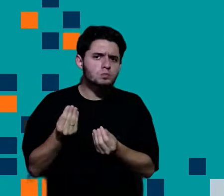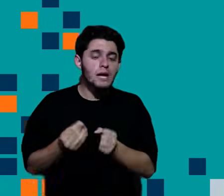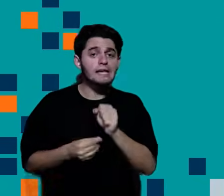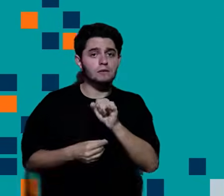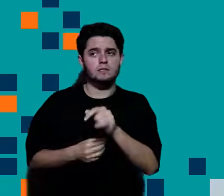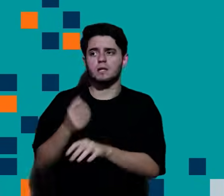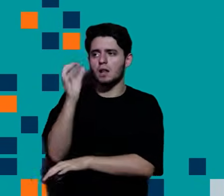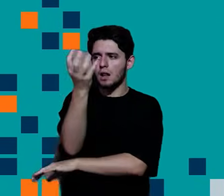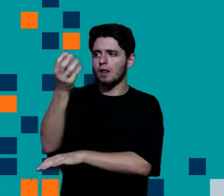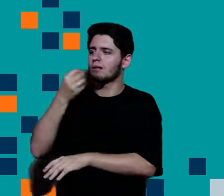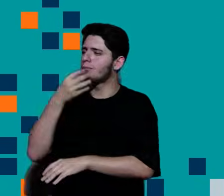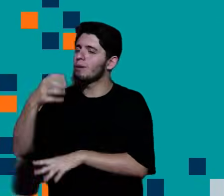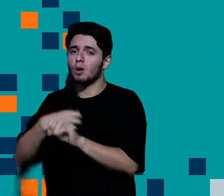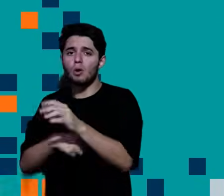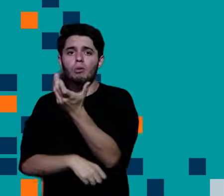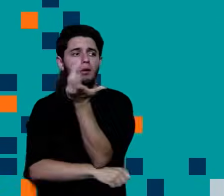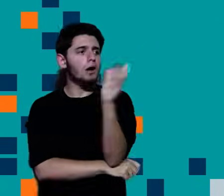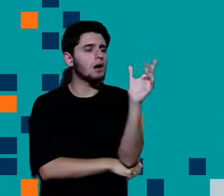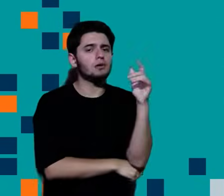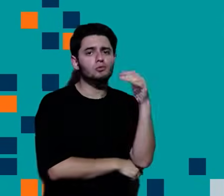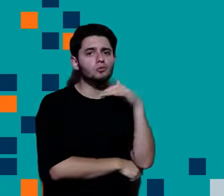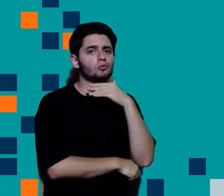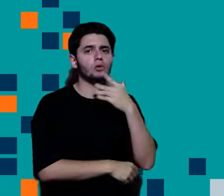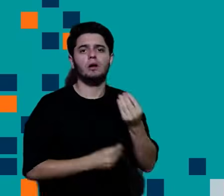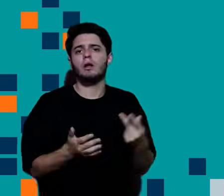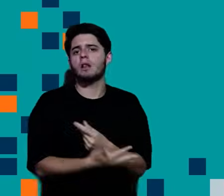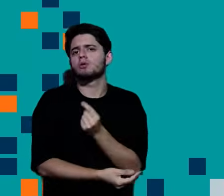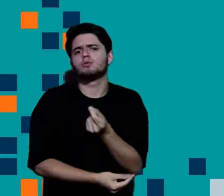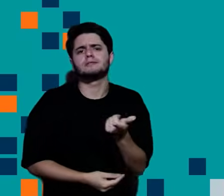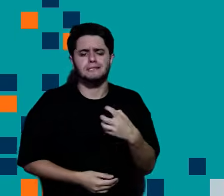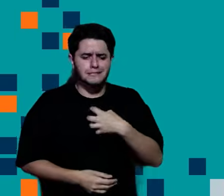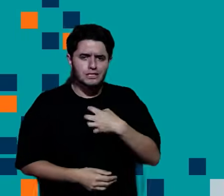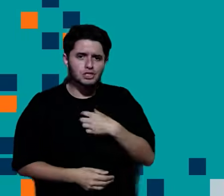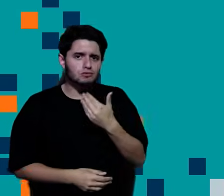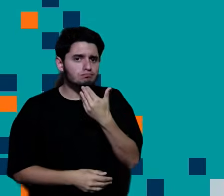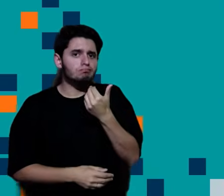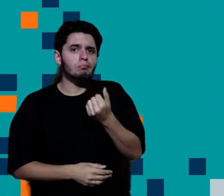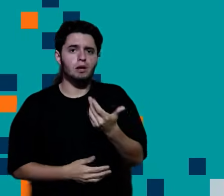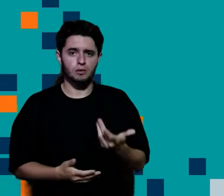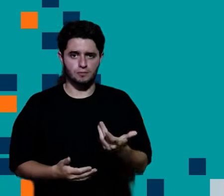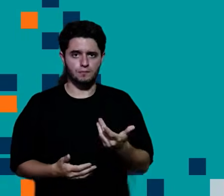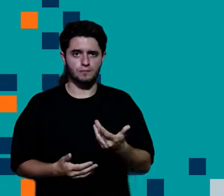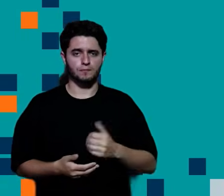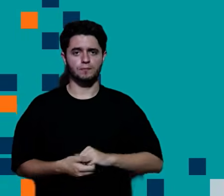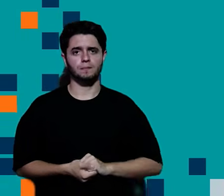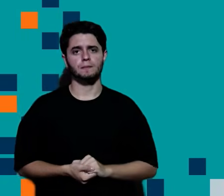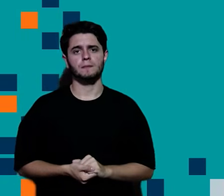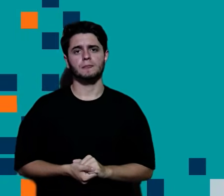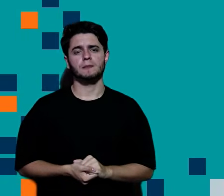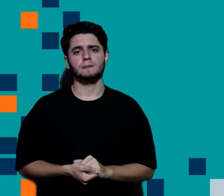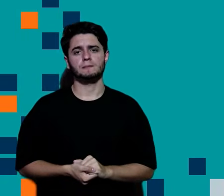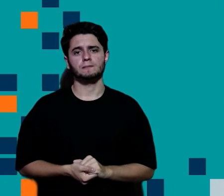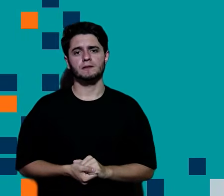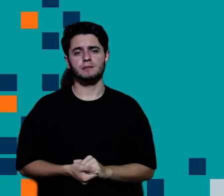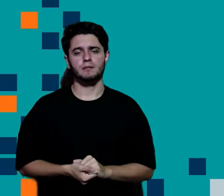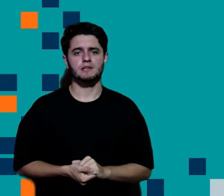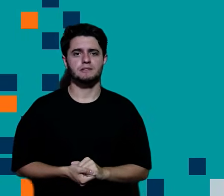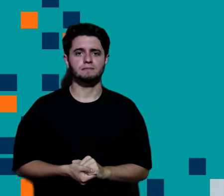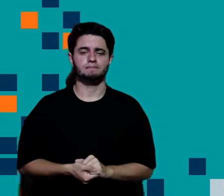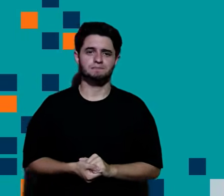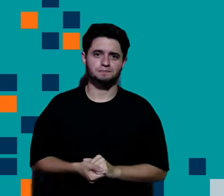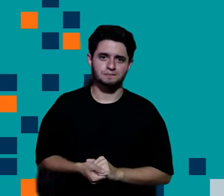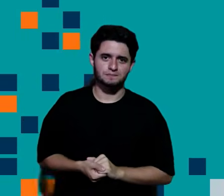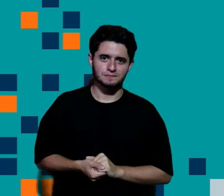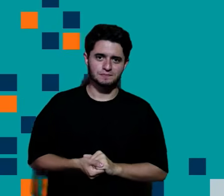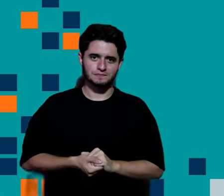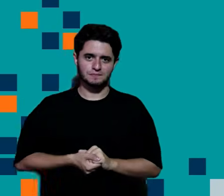make us feel better? This idea, if there's only one thing you remember from this talk,